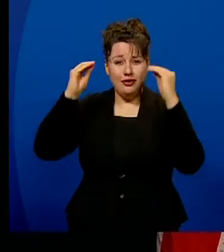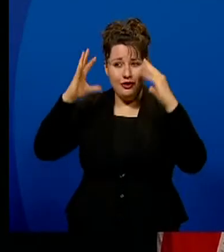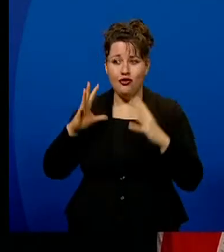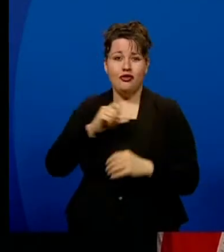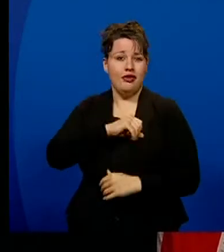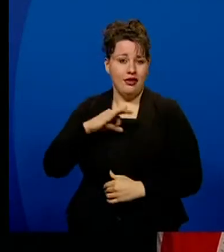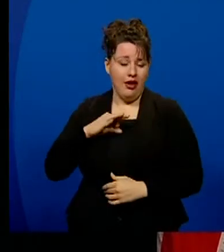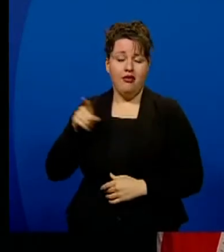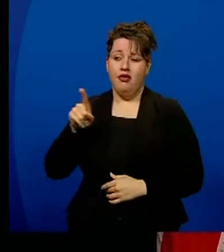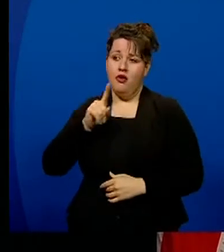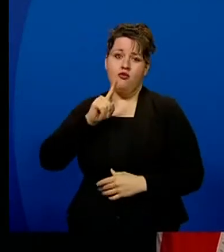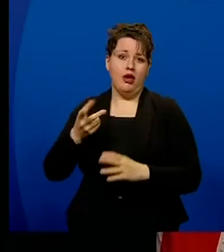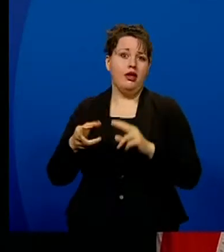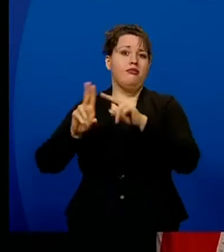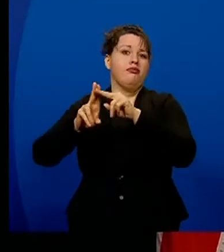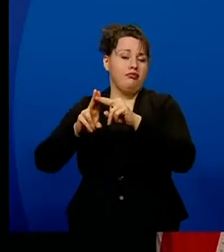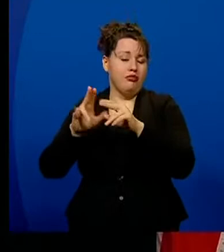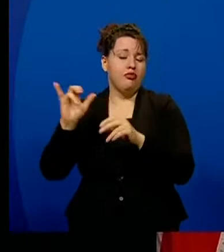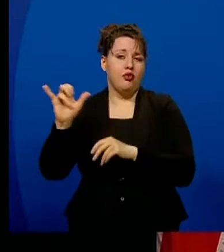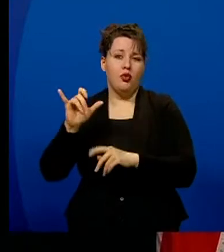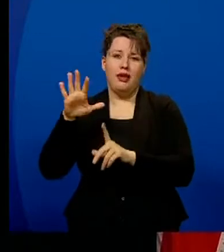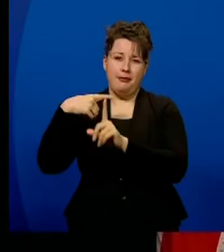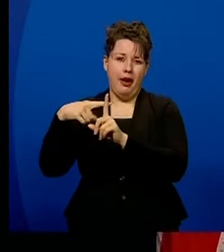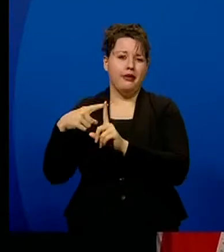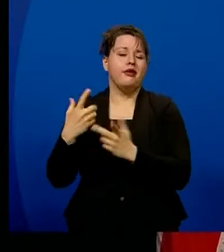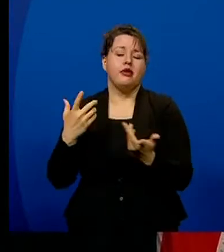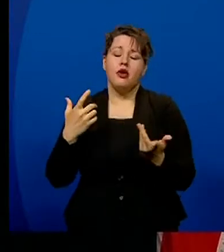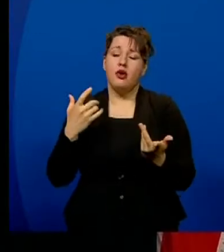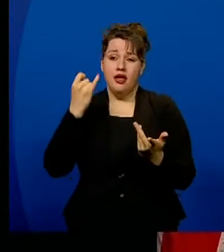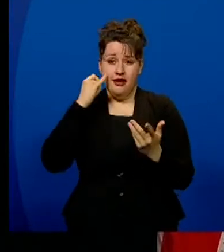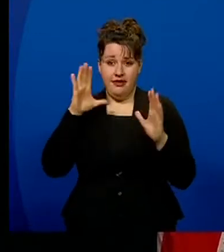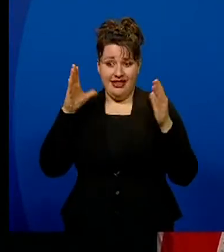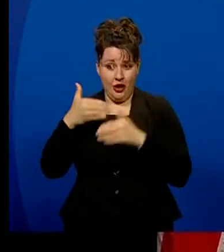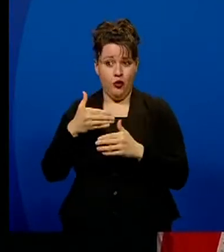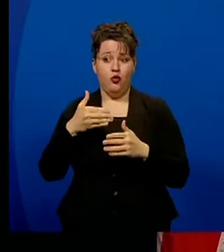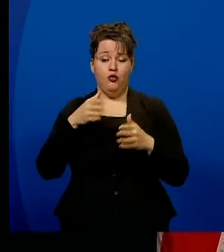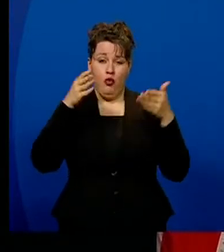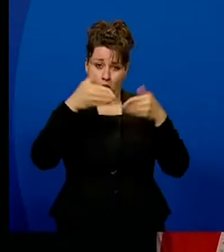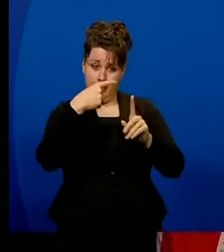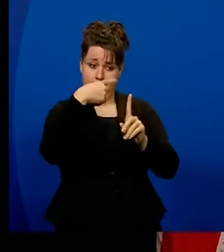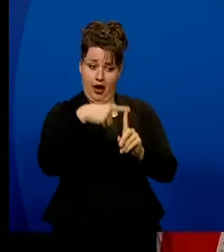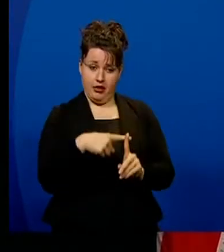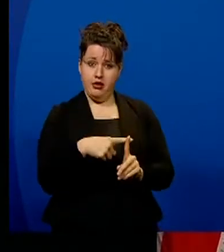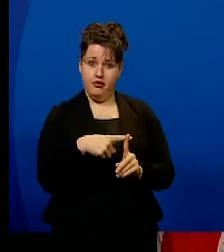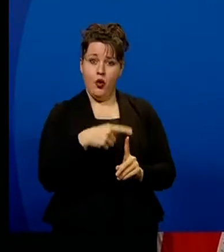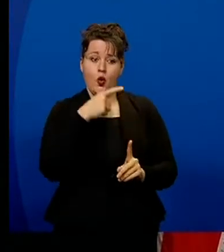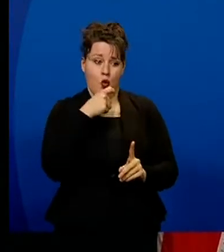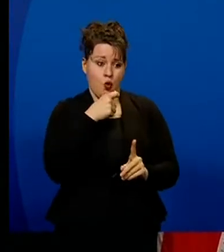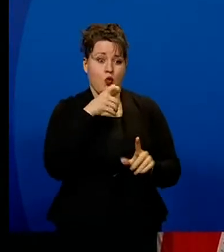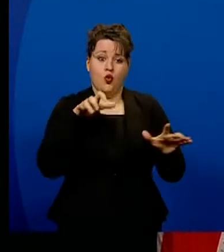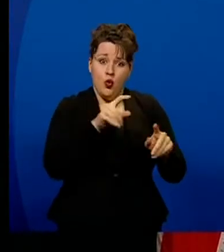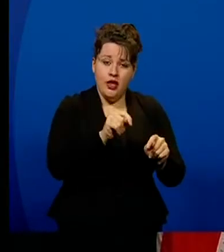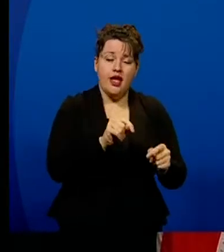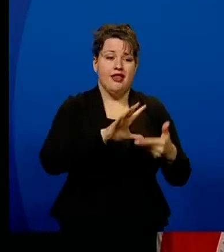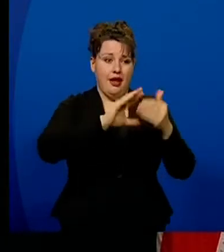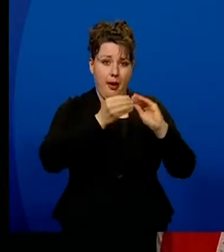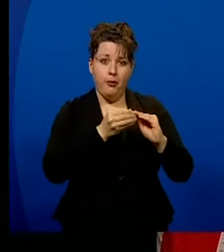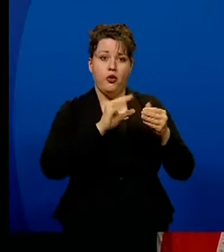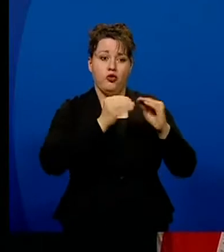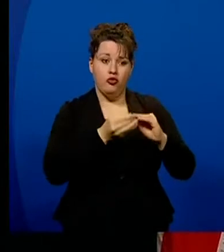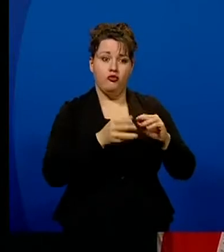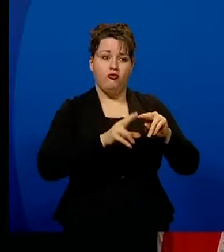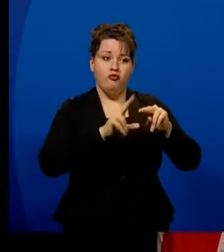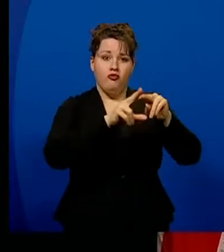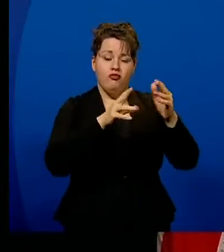So I think that's a really positive thing. So I think if we keep focusing on the positive and and the numbers that we're generating